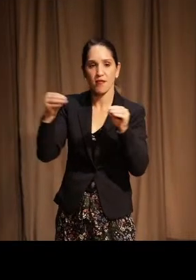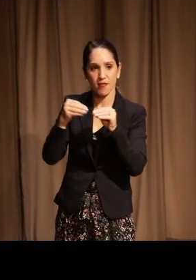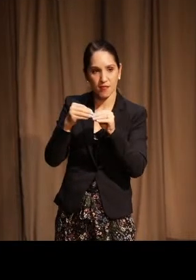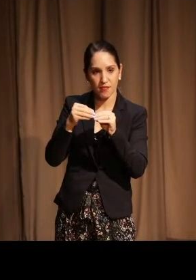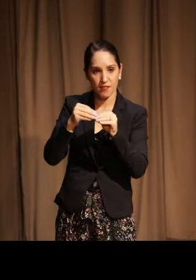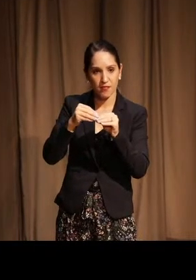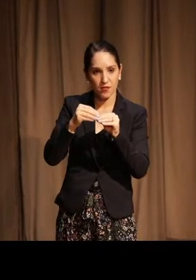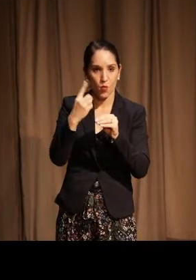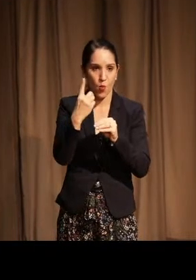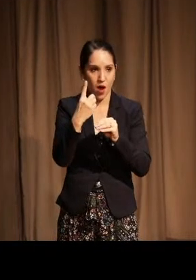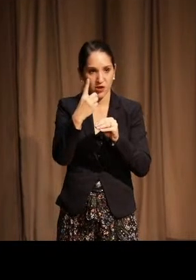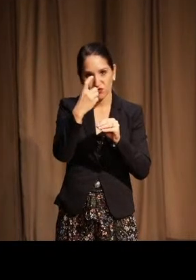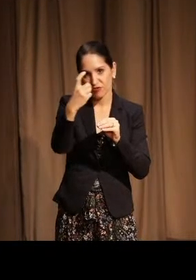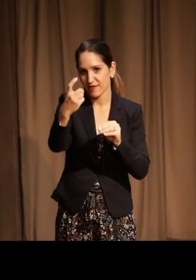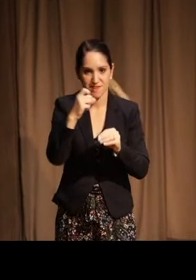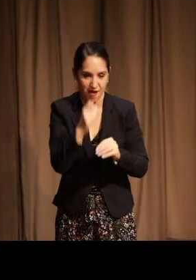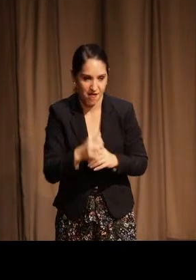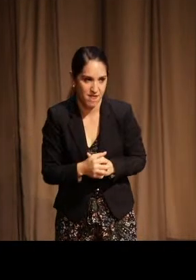plurality.